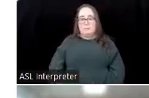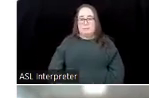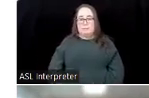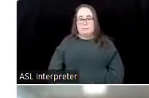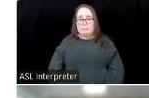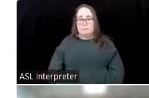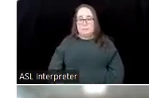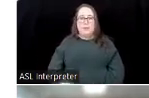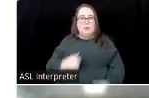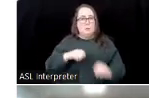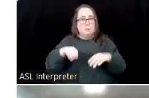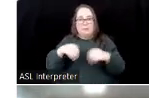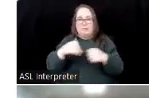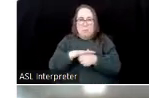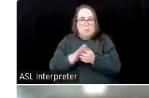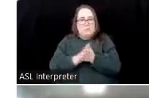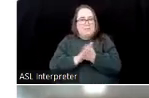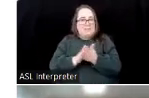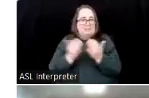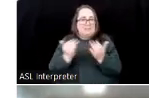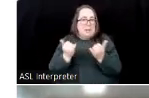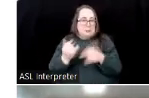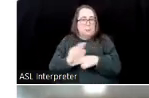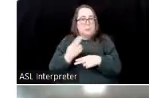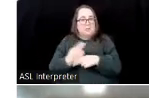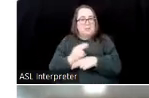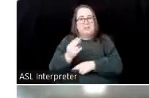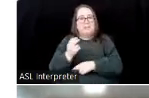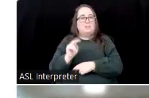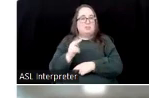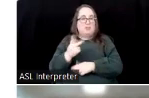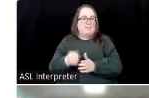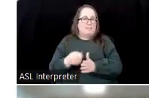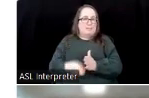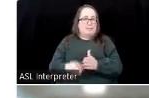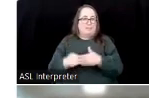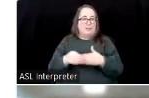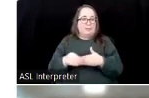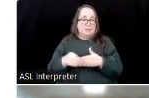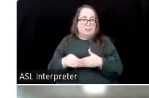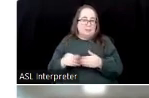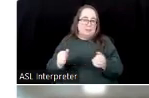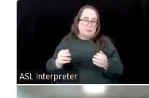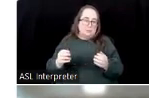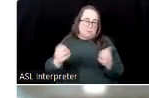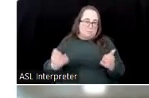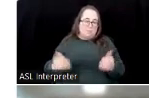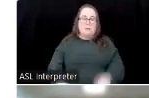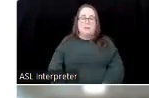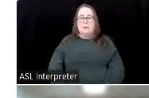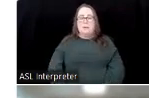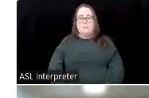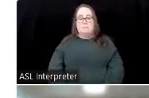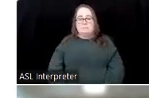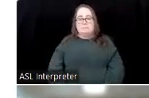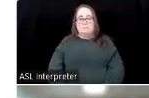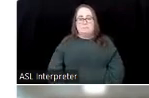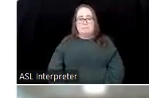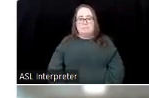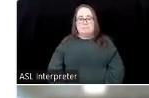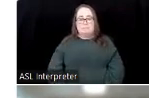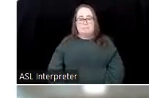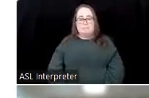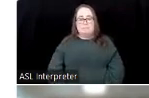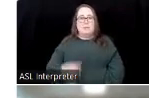can provide local incentives now using those administrative fee flexibilities. And so I think